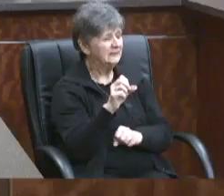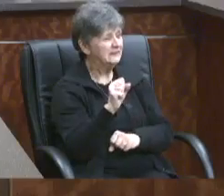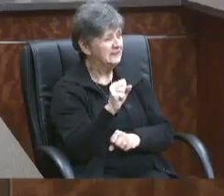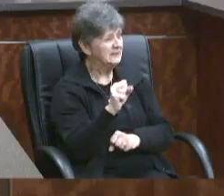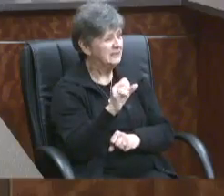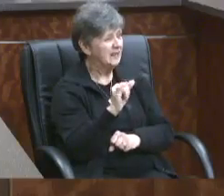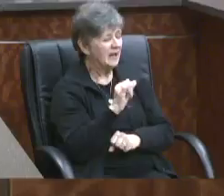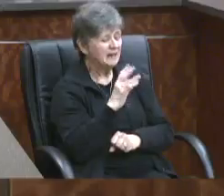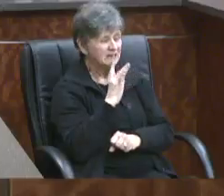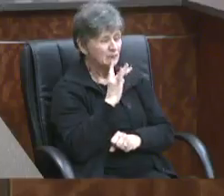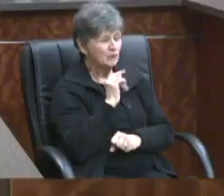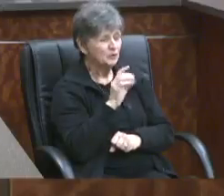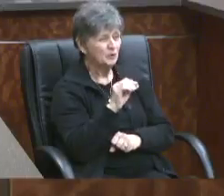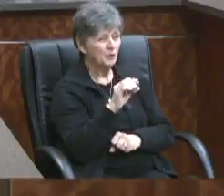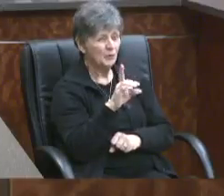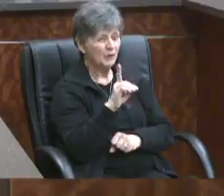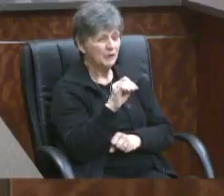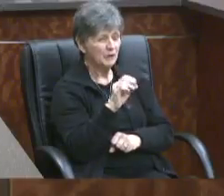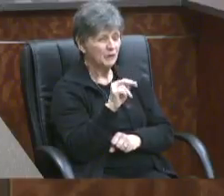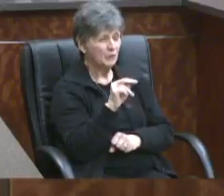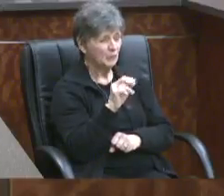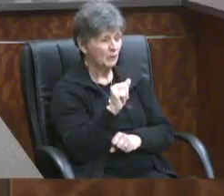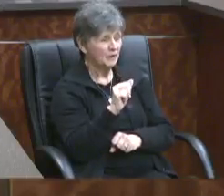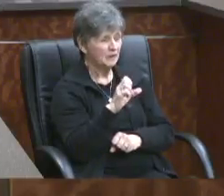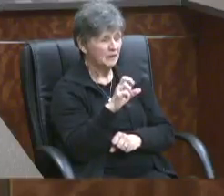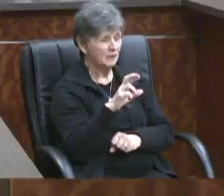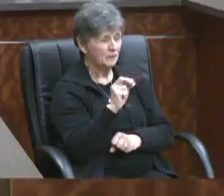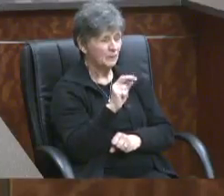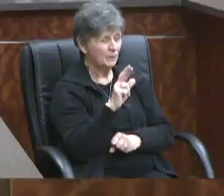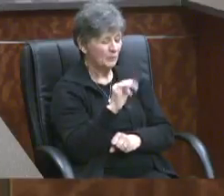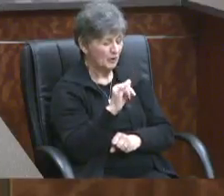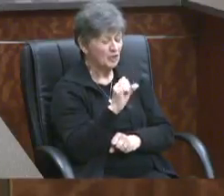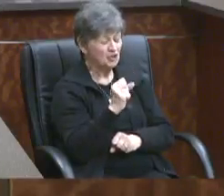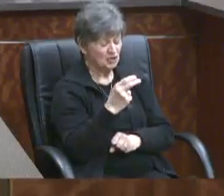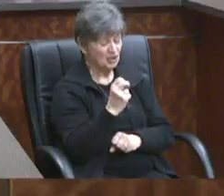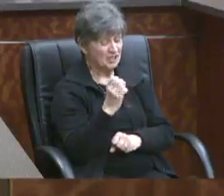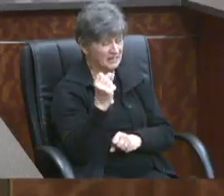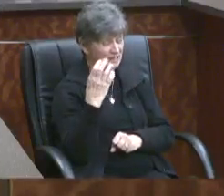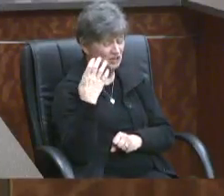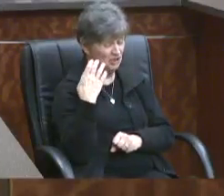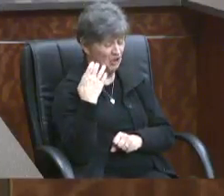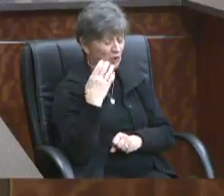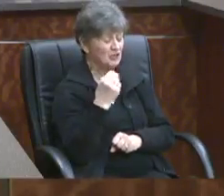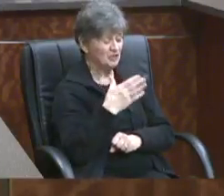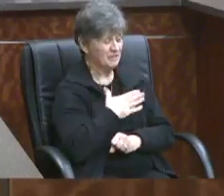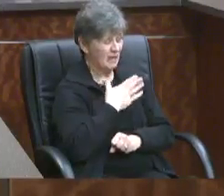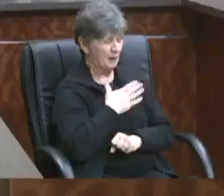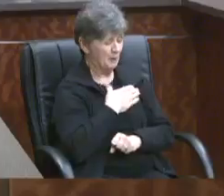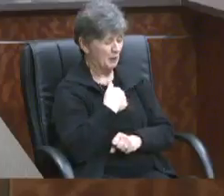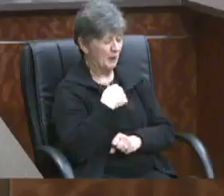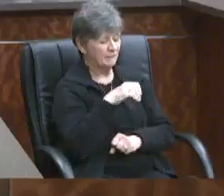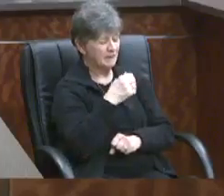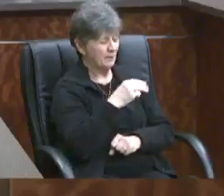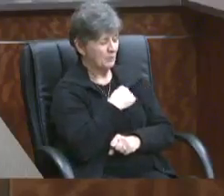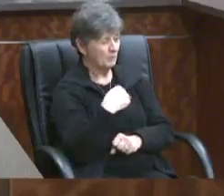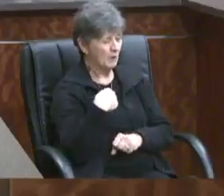to Donna Curry, the chair. She's happy to get another member on the board so that they